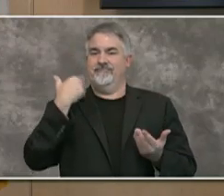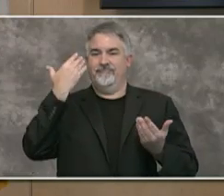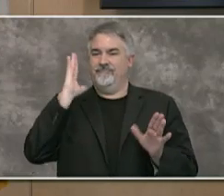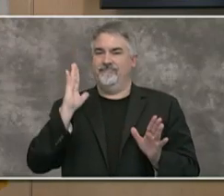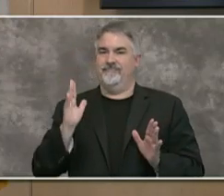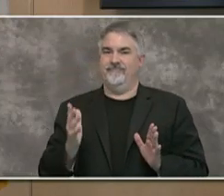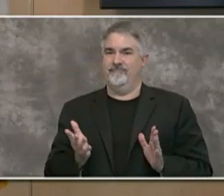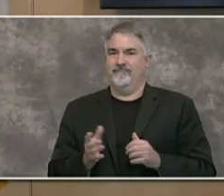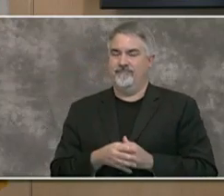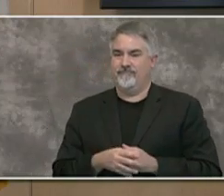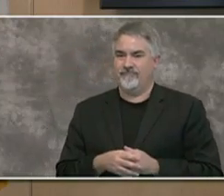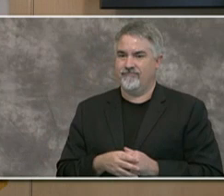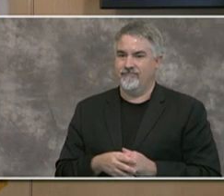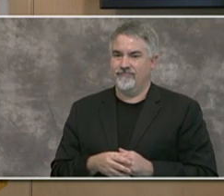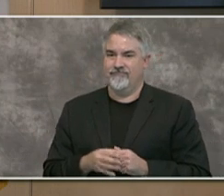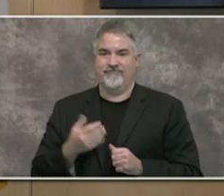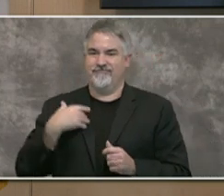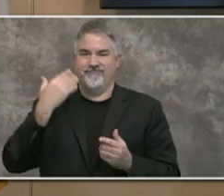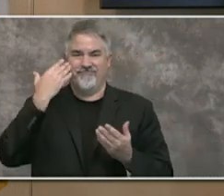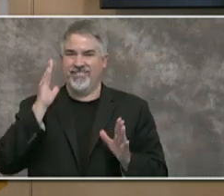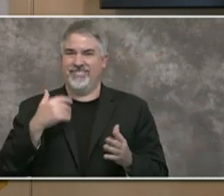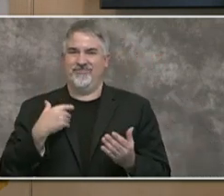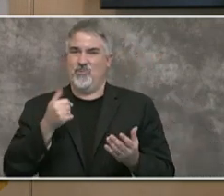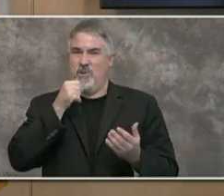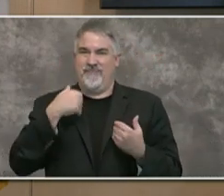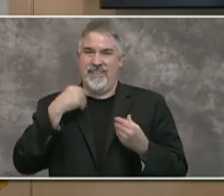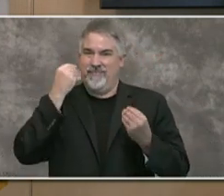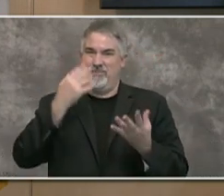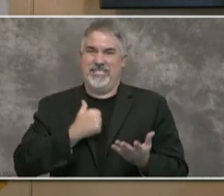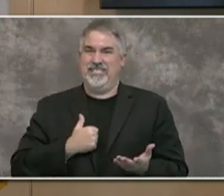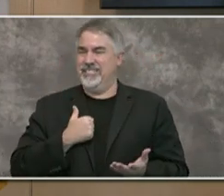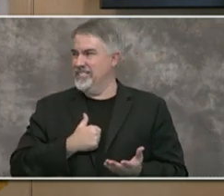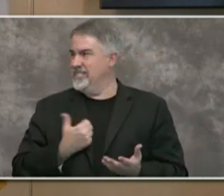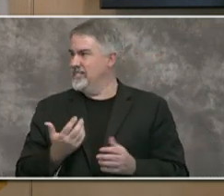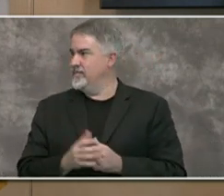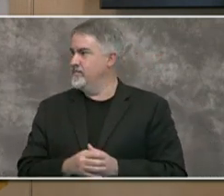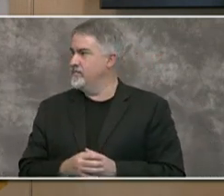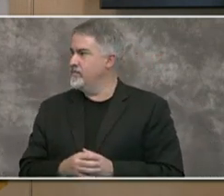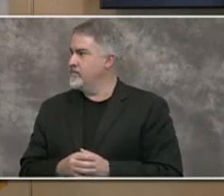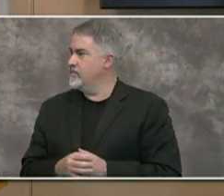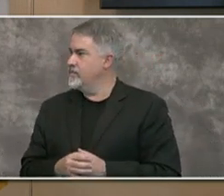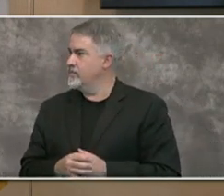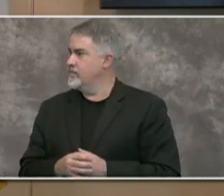So that's the best answer we have for you right now. Next